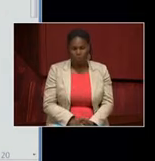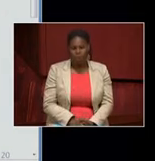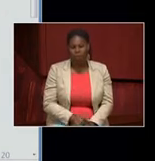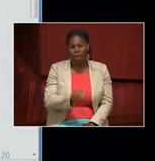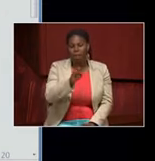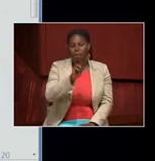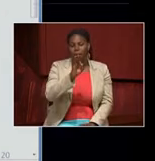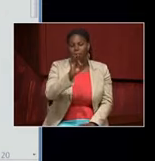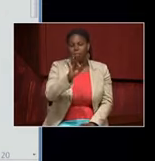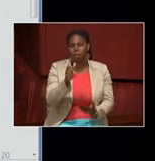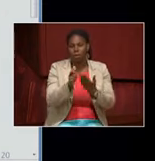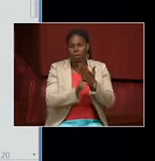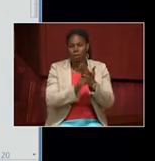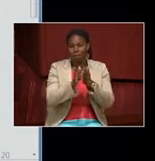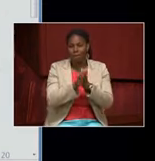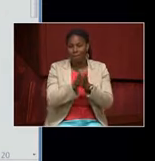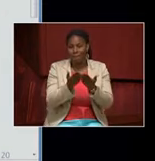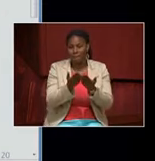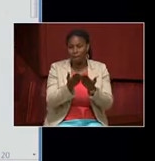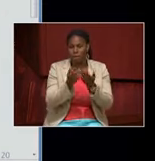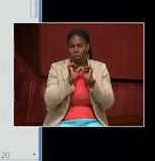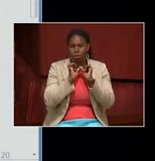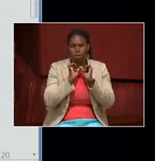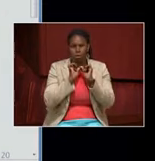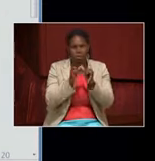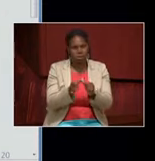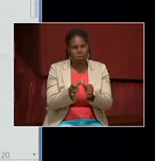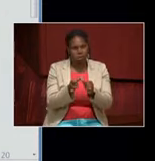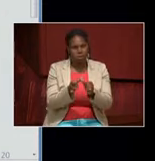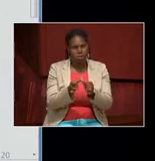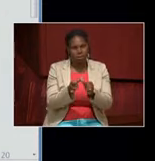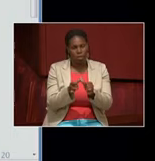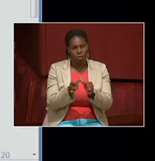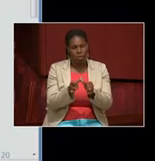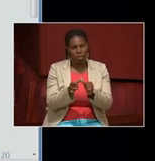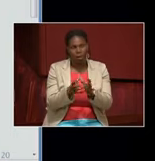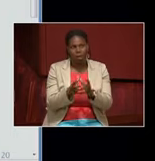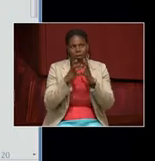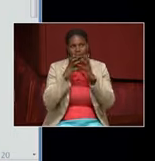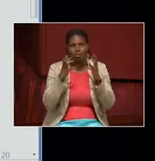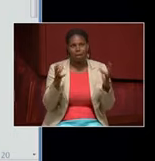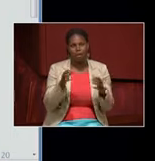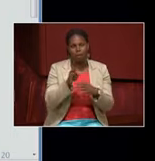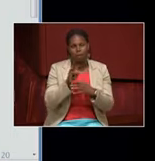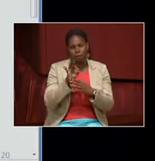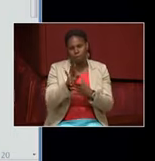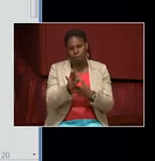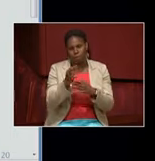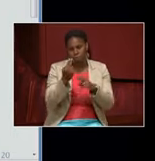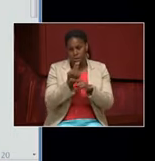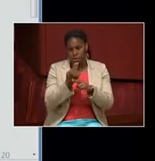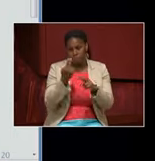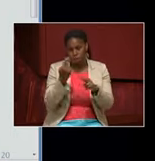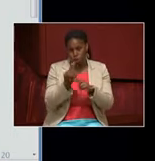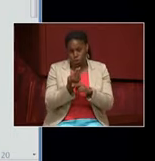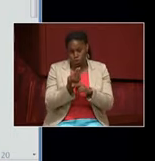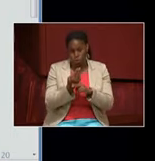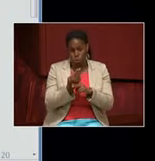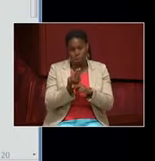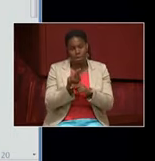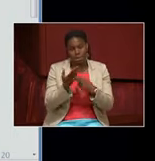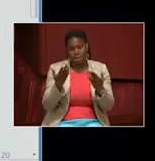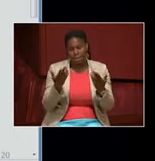Microfilm catalog. We still have an awful lot of microfilm out there that's being used, and even though